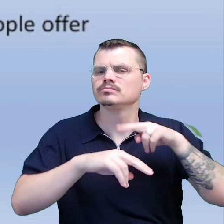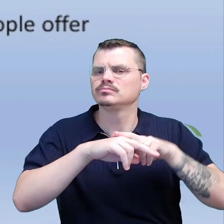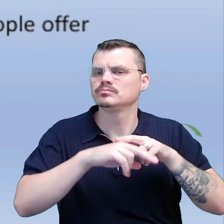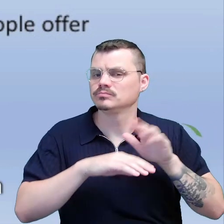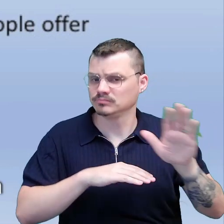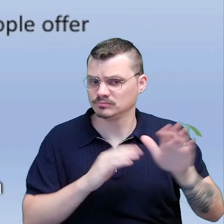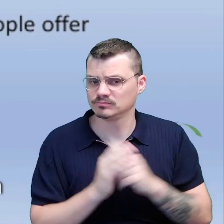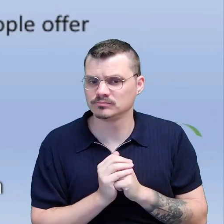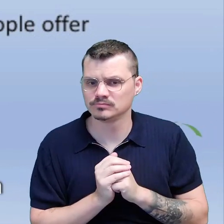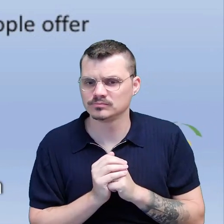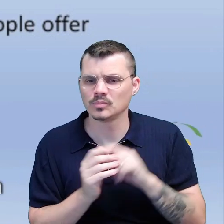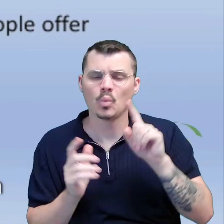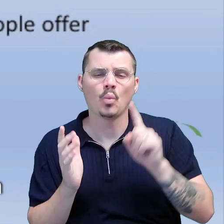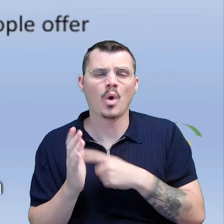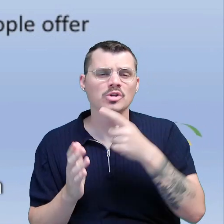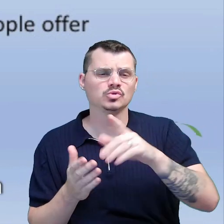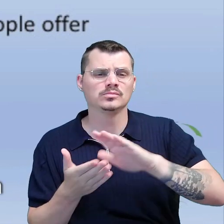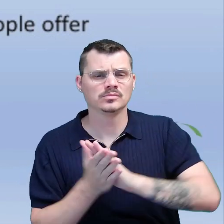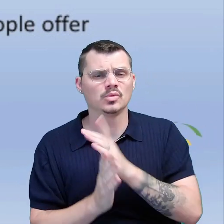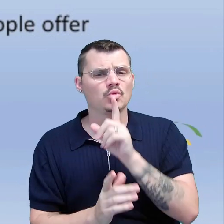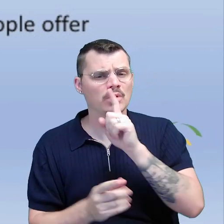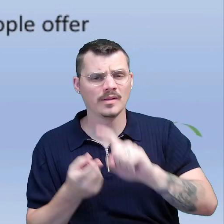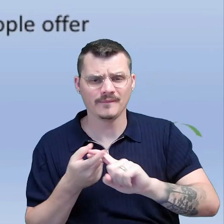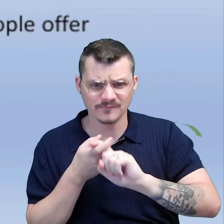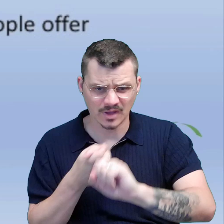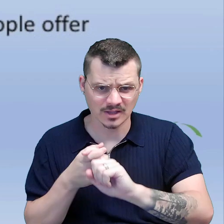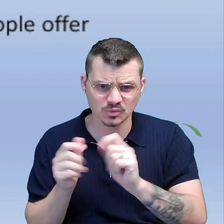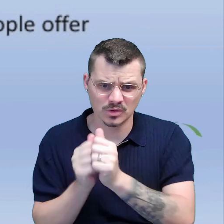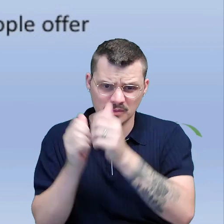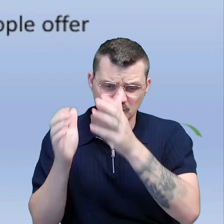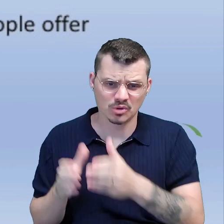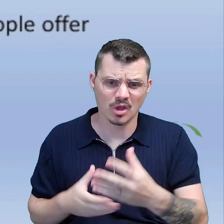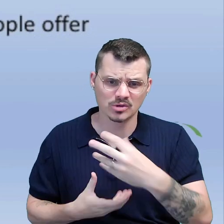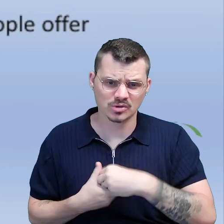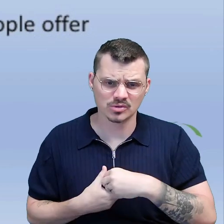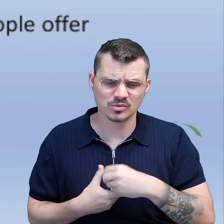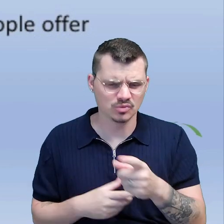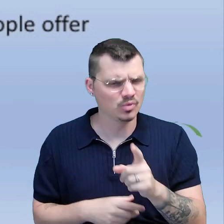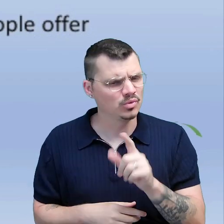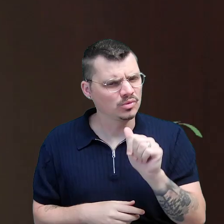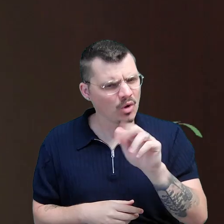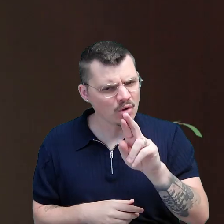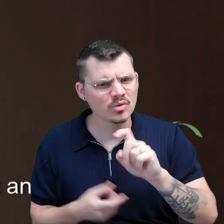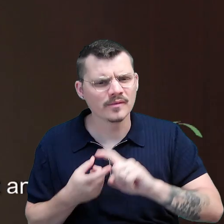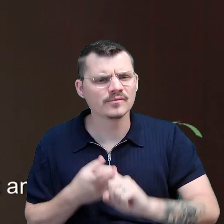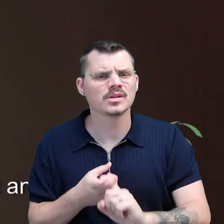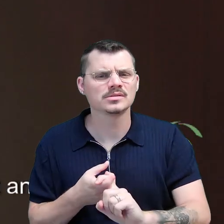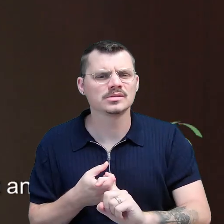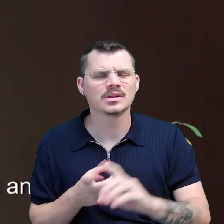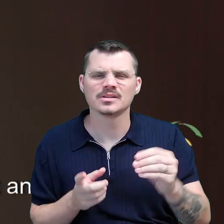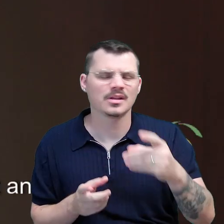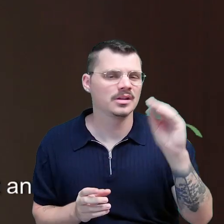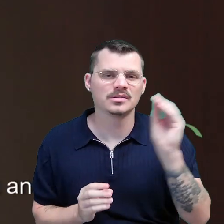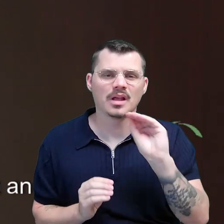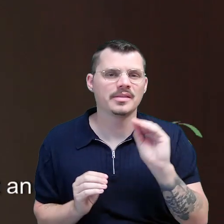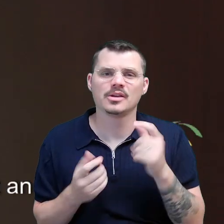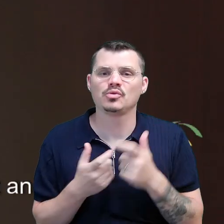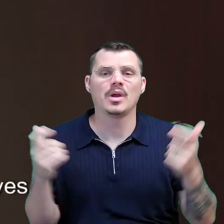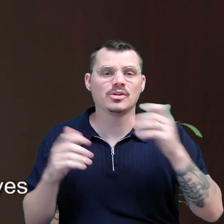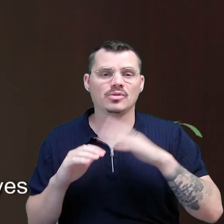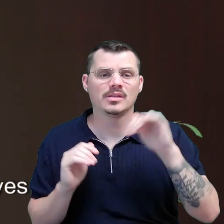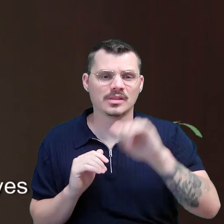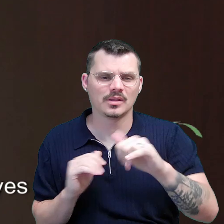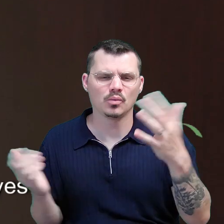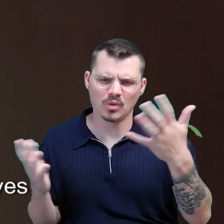And once you're really friends with a person with autism, you really are friends. And there's nothing greater, because what